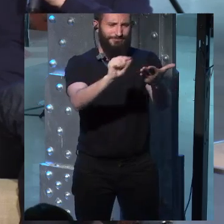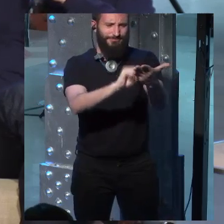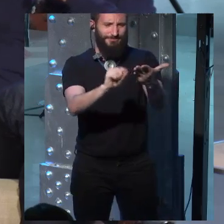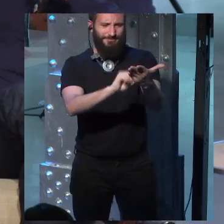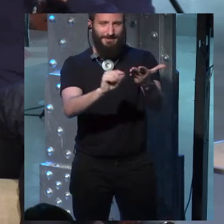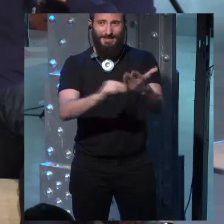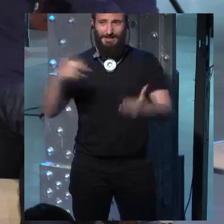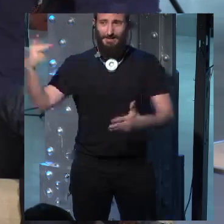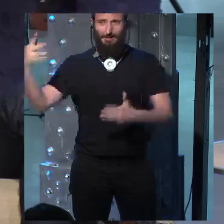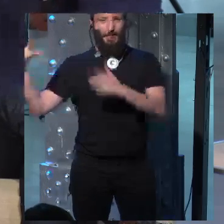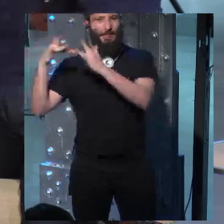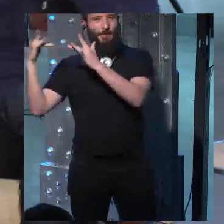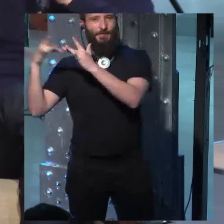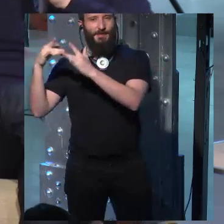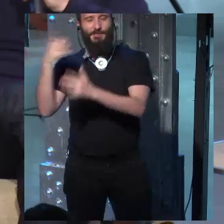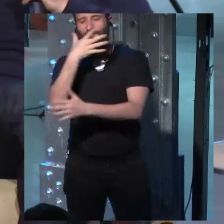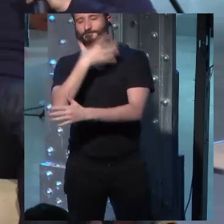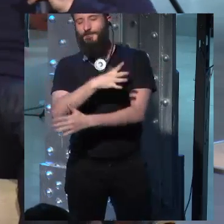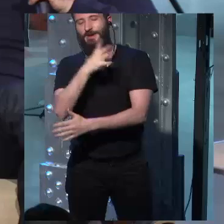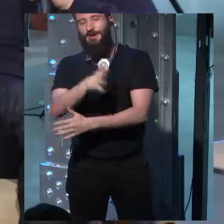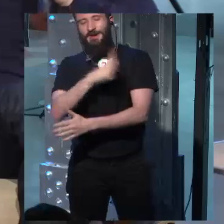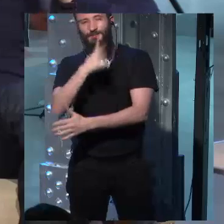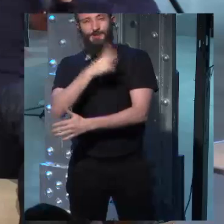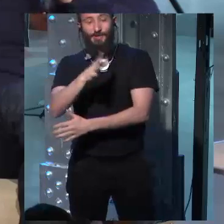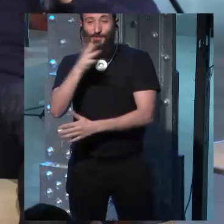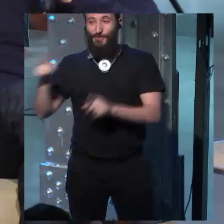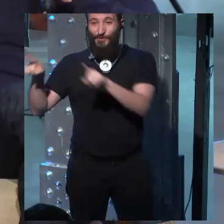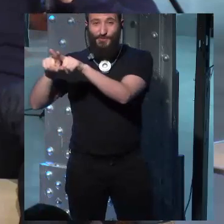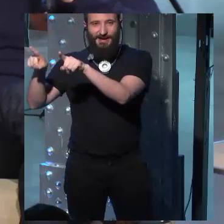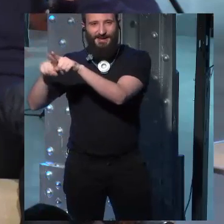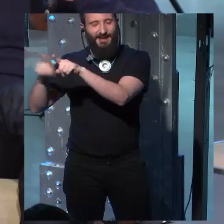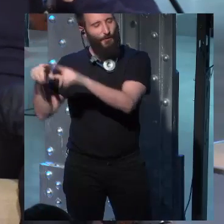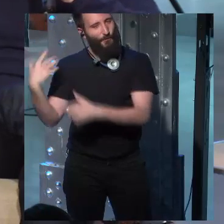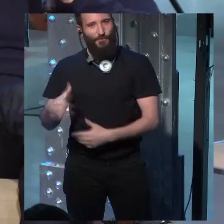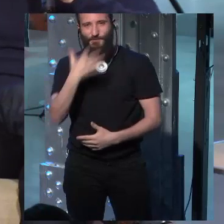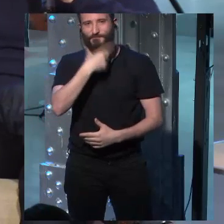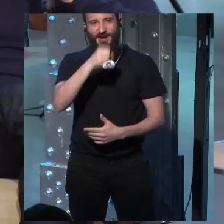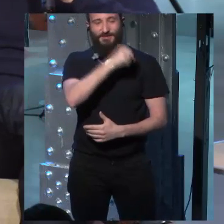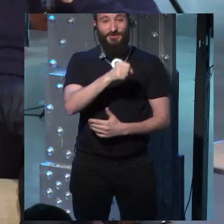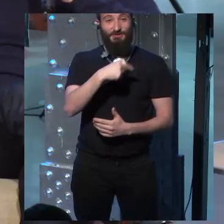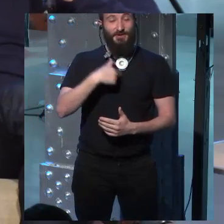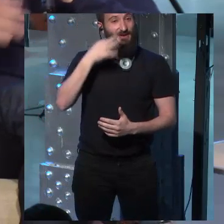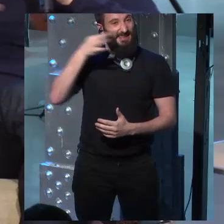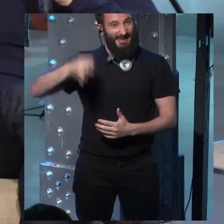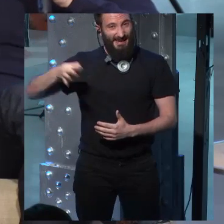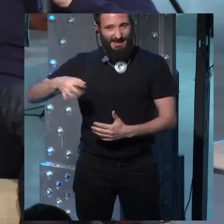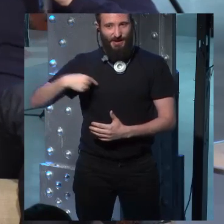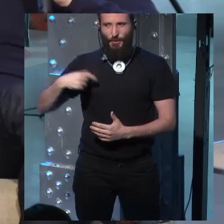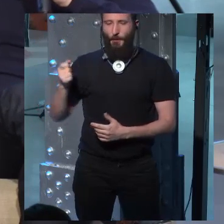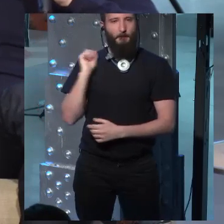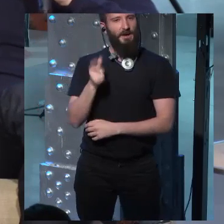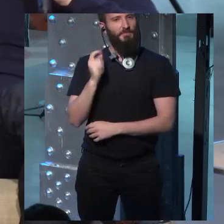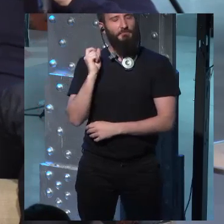couple, and it's weird, I feel like you don't see that a lot played out.